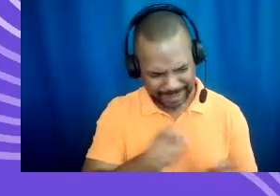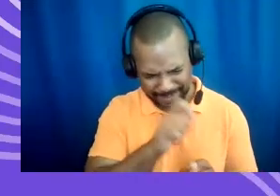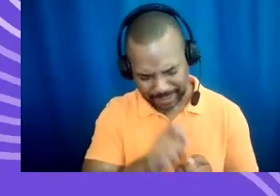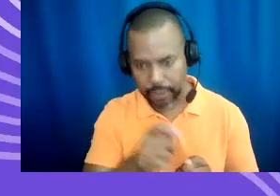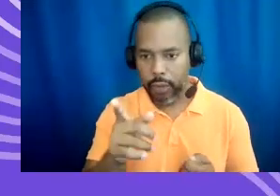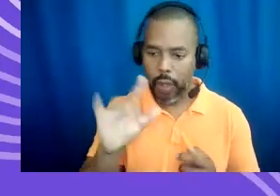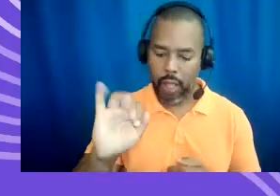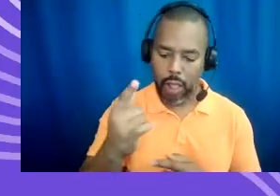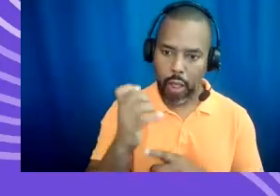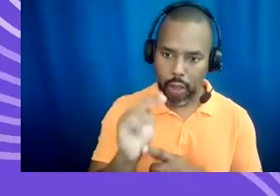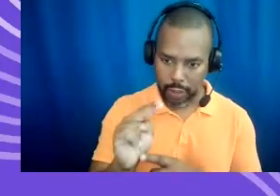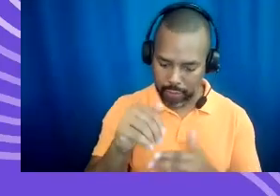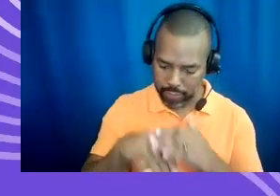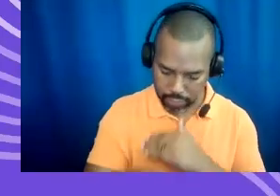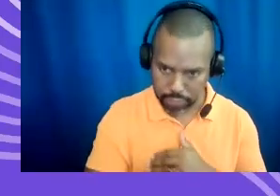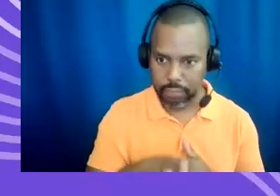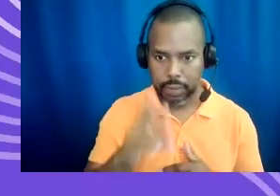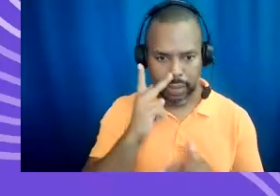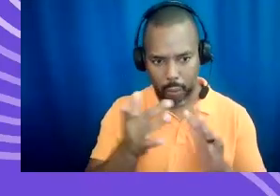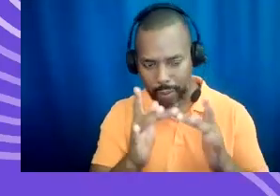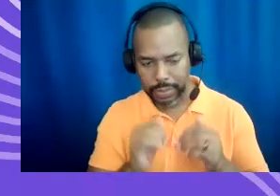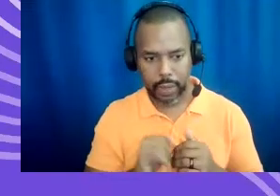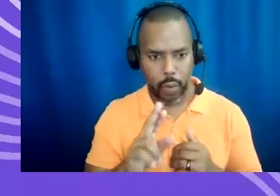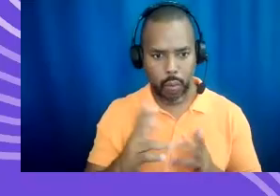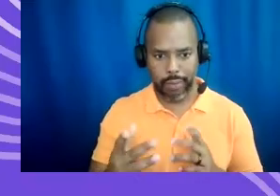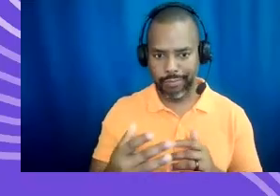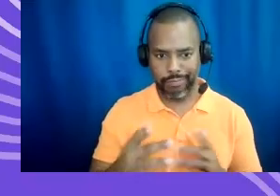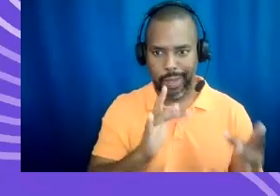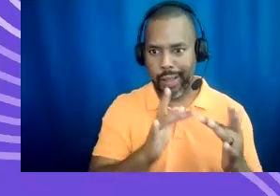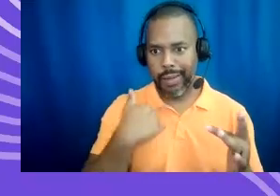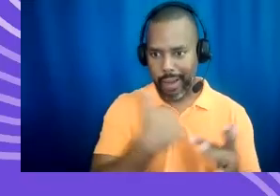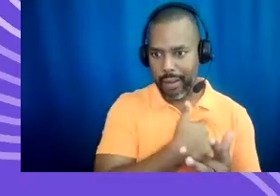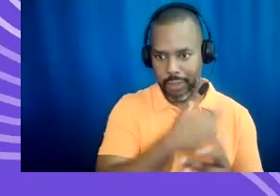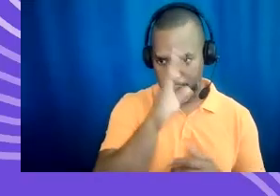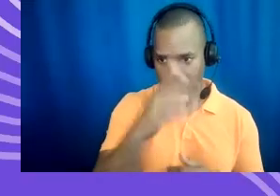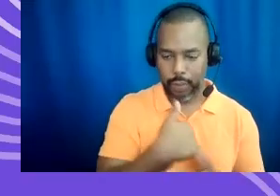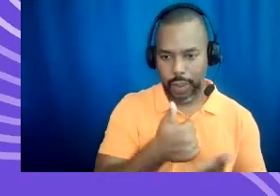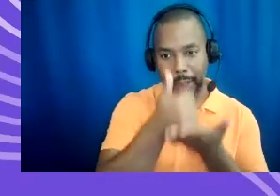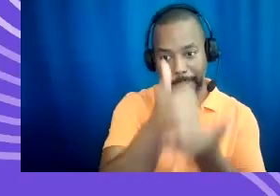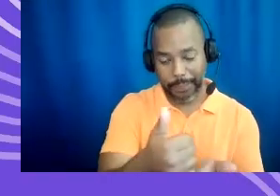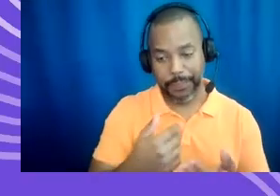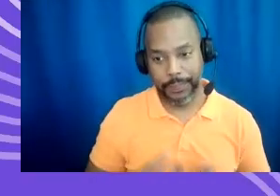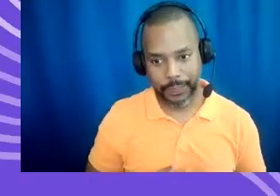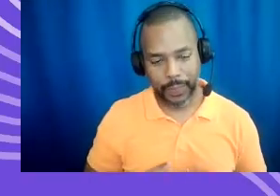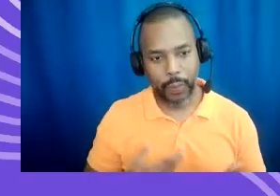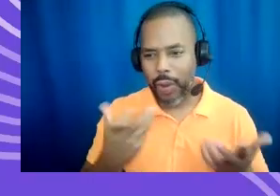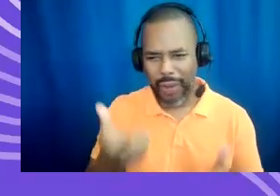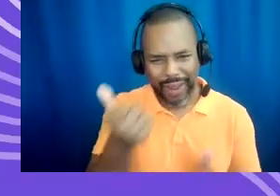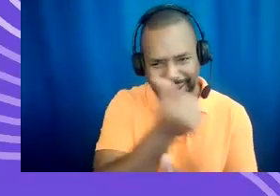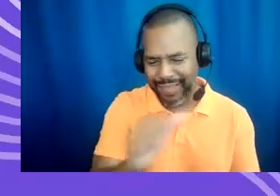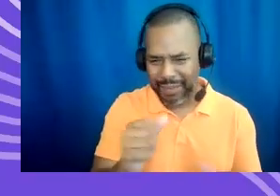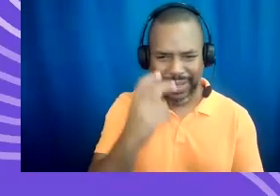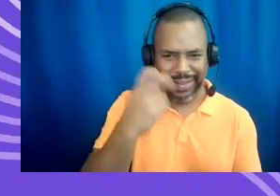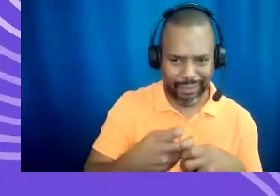your Benefit Bridge account, go to one of our websites, or just reach out to us directly so that we can help you. We don't want to make anything hard for you. We want to make